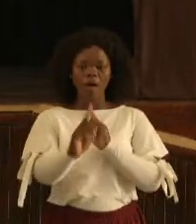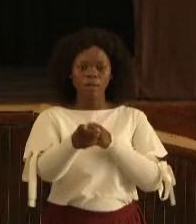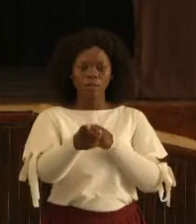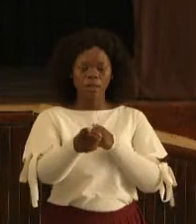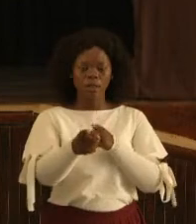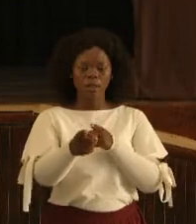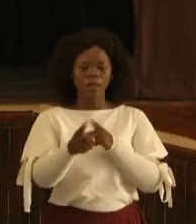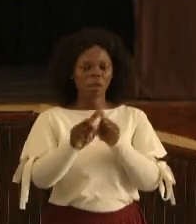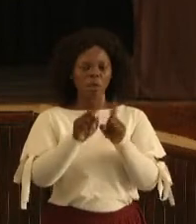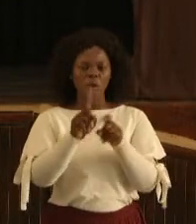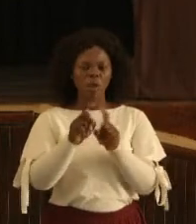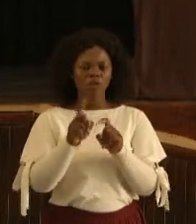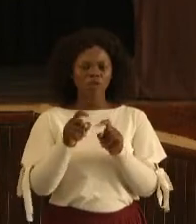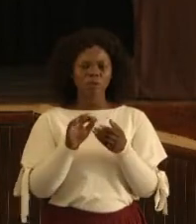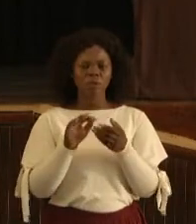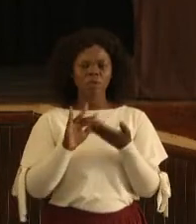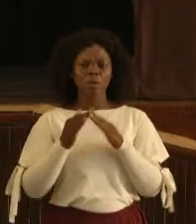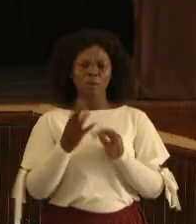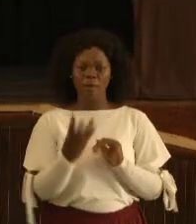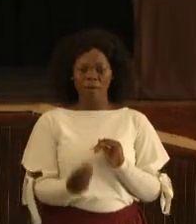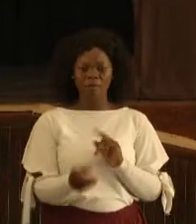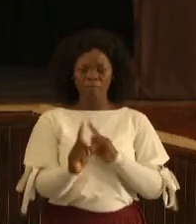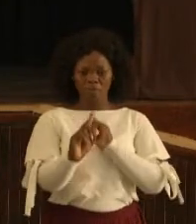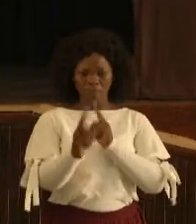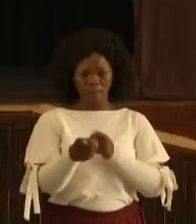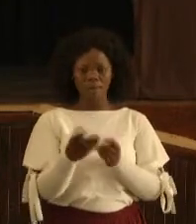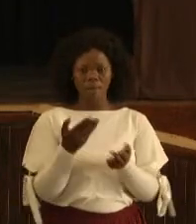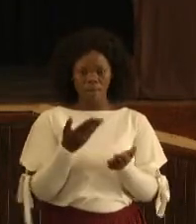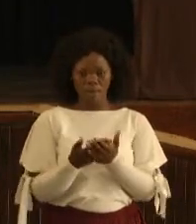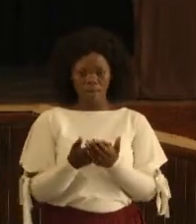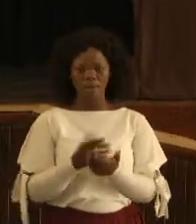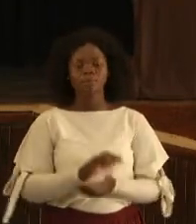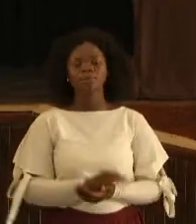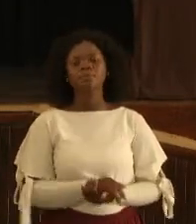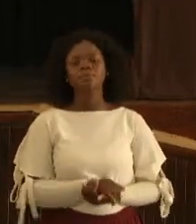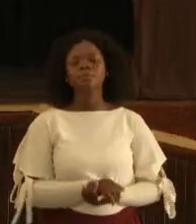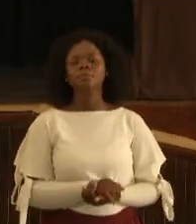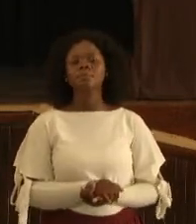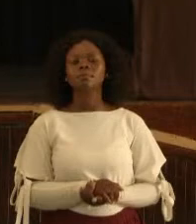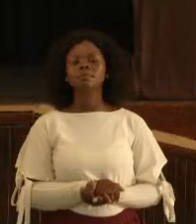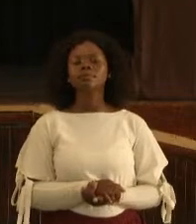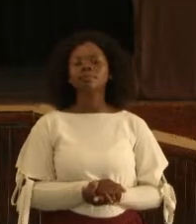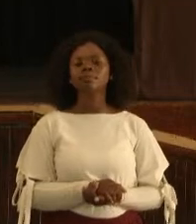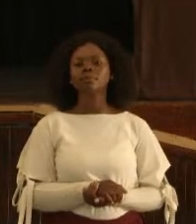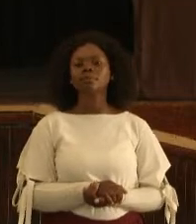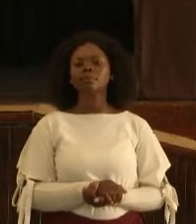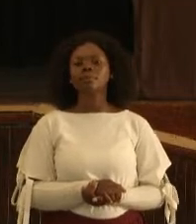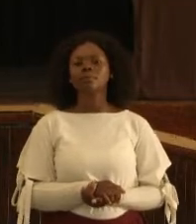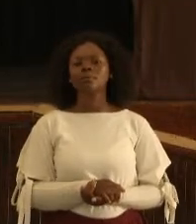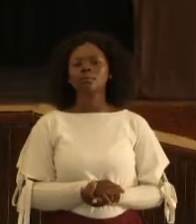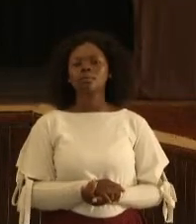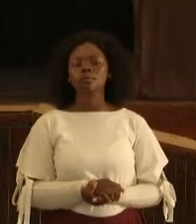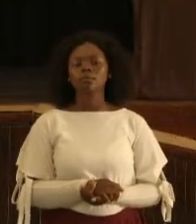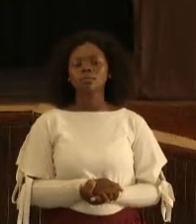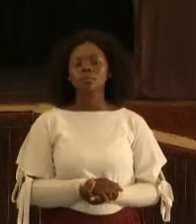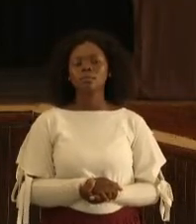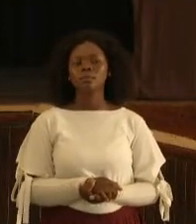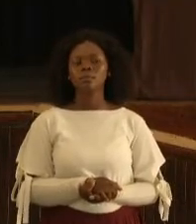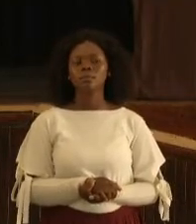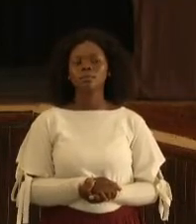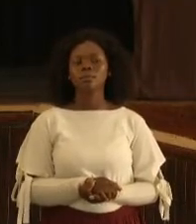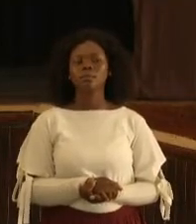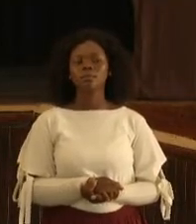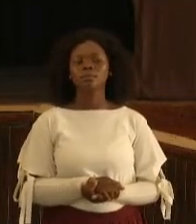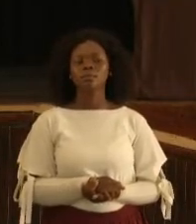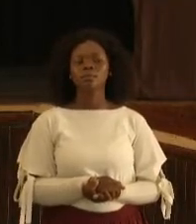people. Bayibhale phansi ngoba kofika ithuba ibe ngabo abaphendula ezinye